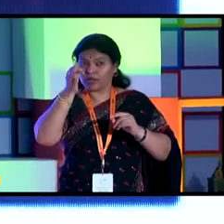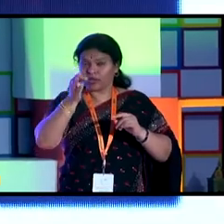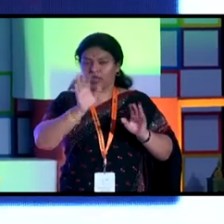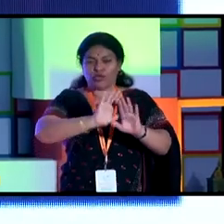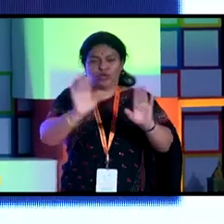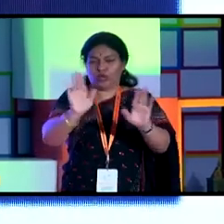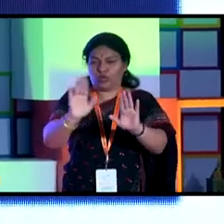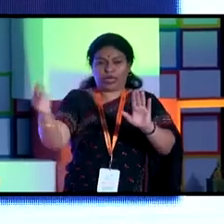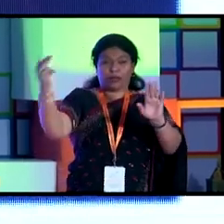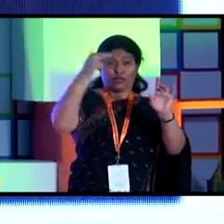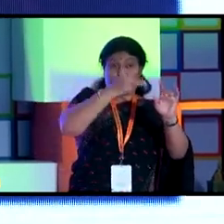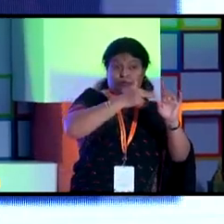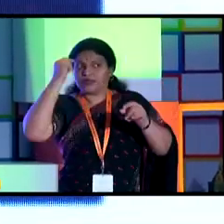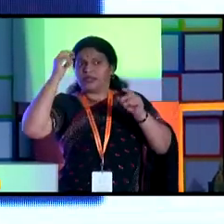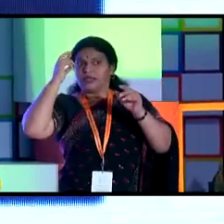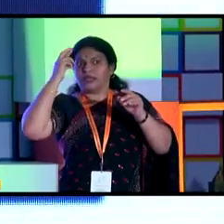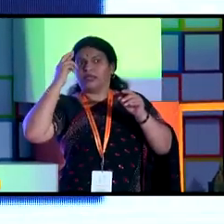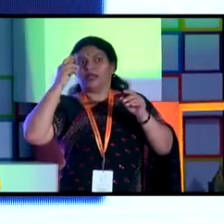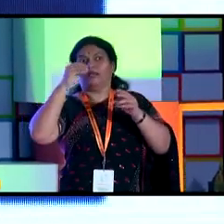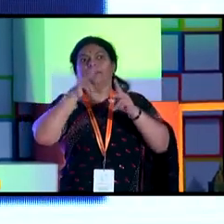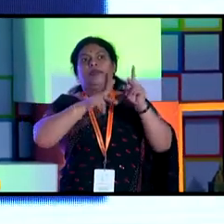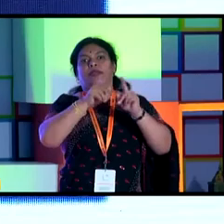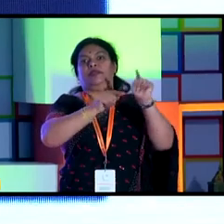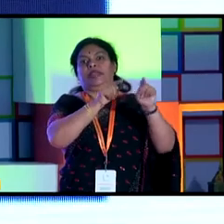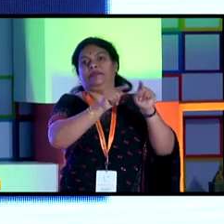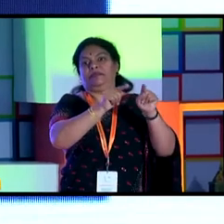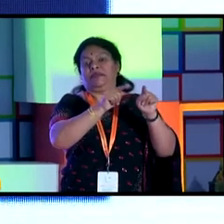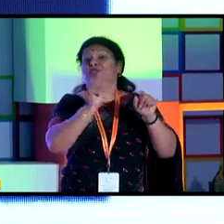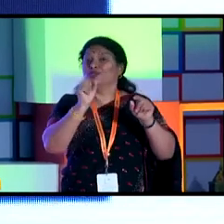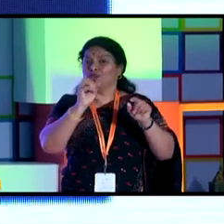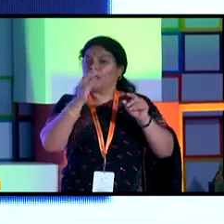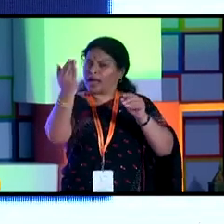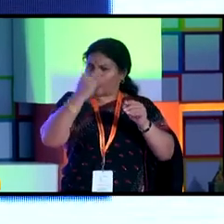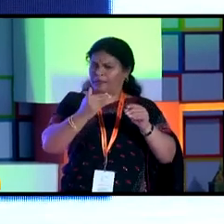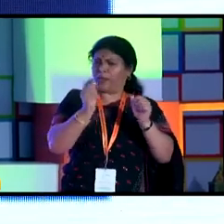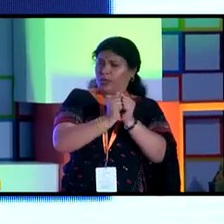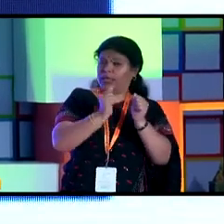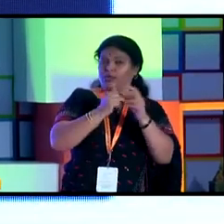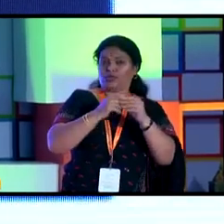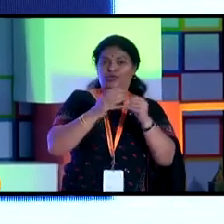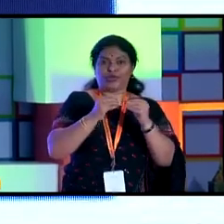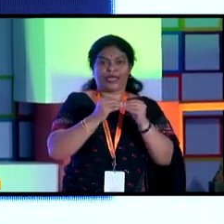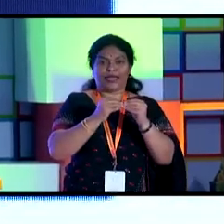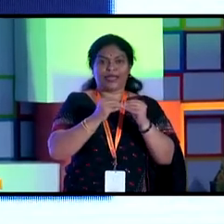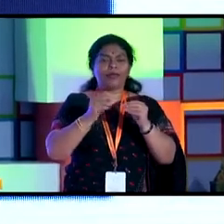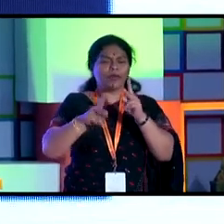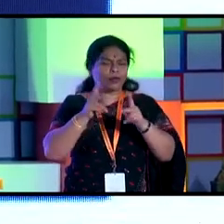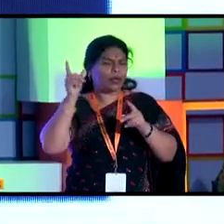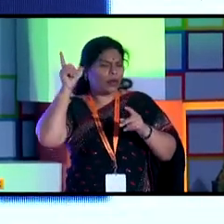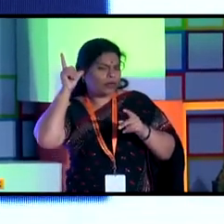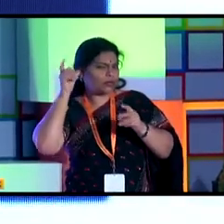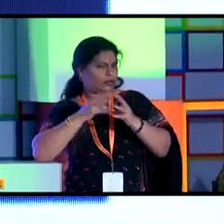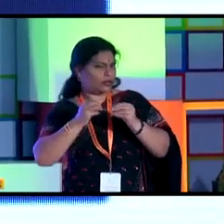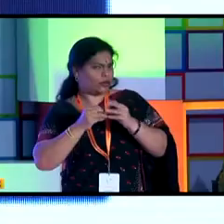come to a film with a cause. Come to the film with a story. People listen to stories, people watch